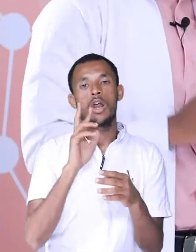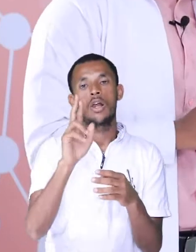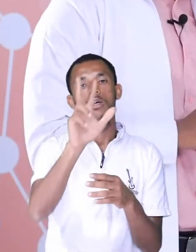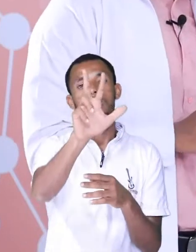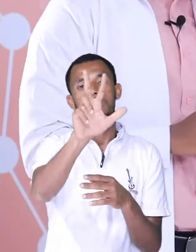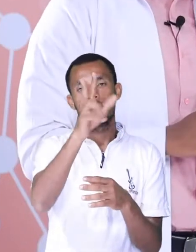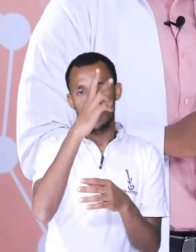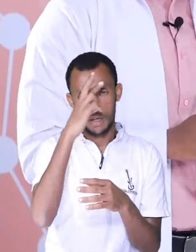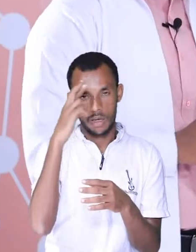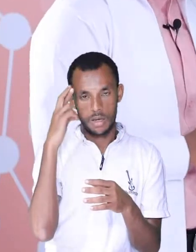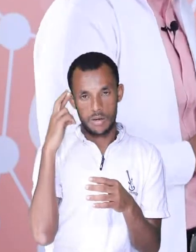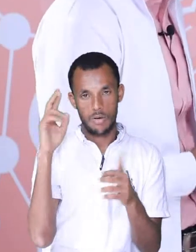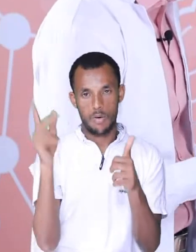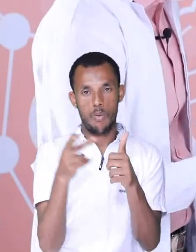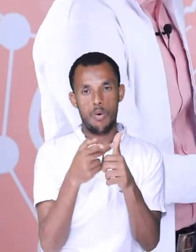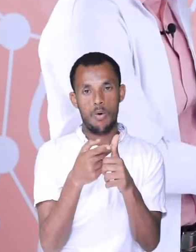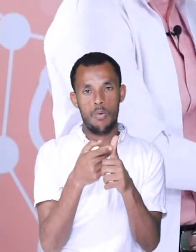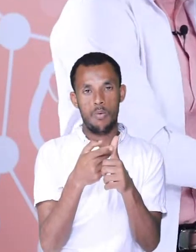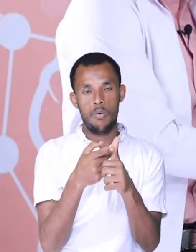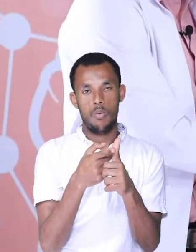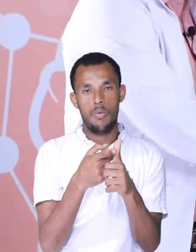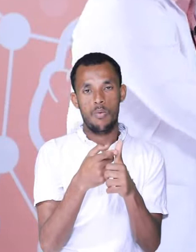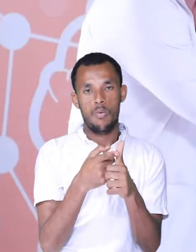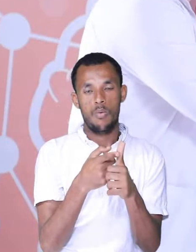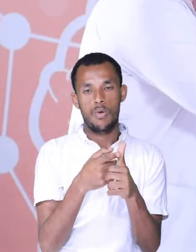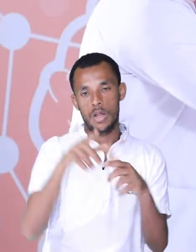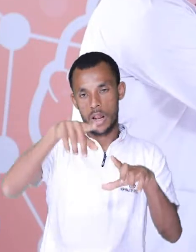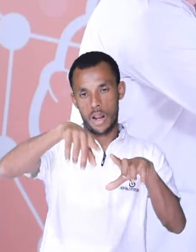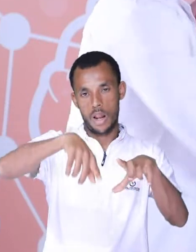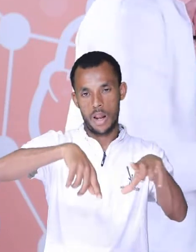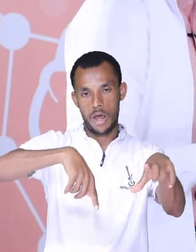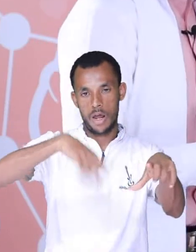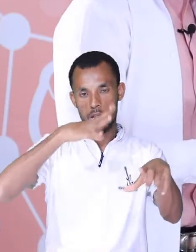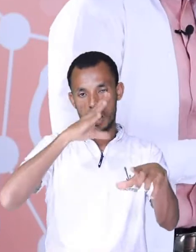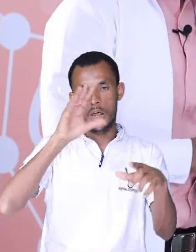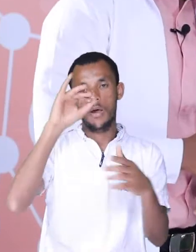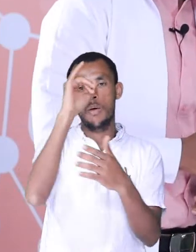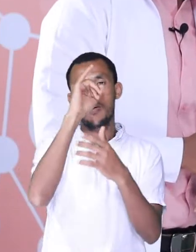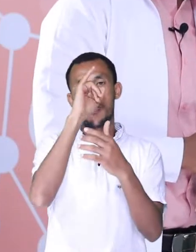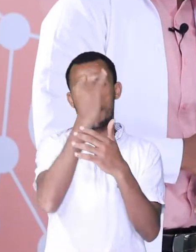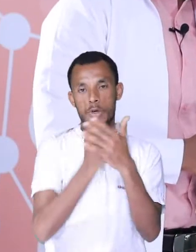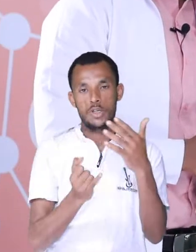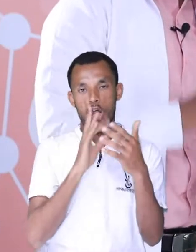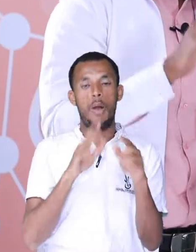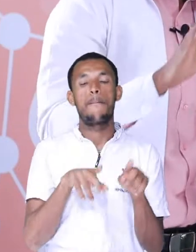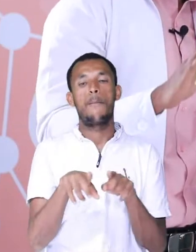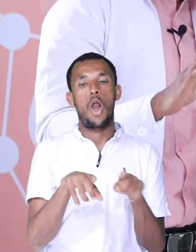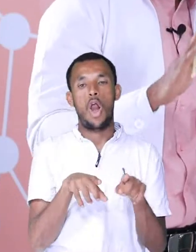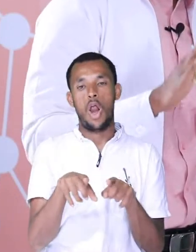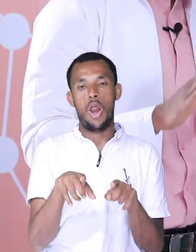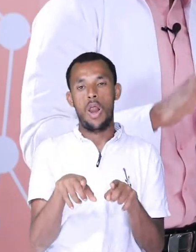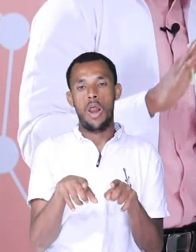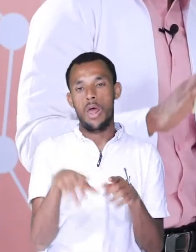3 cases. The first one, their lines and their image are parallel.